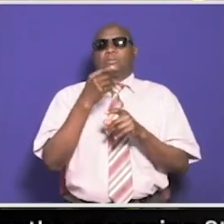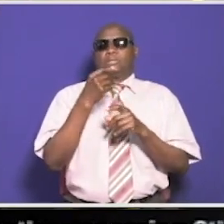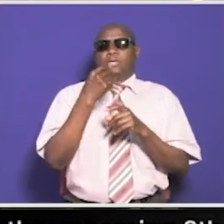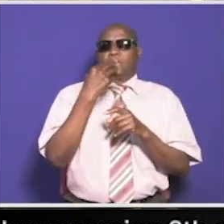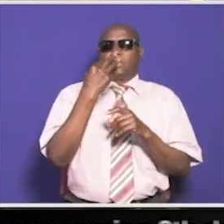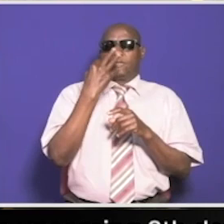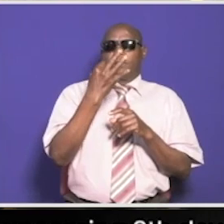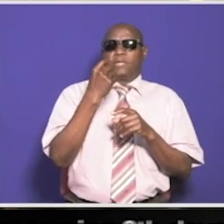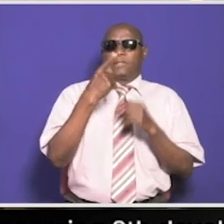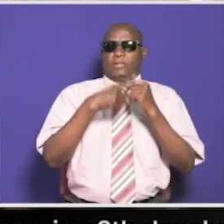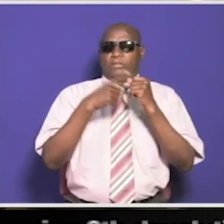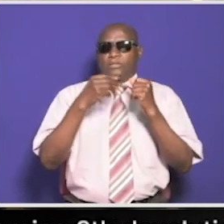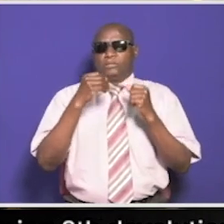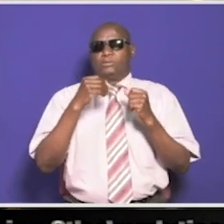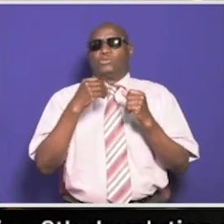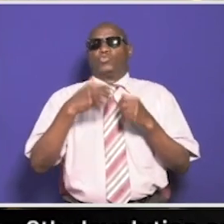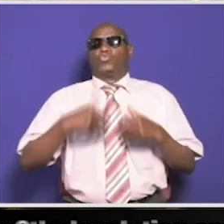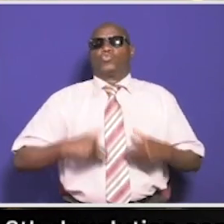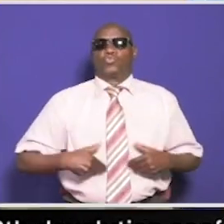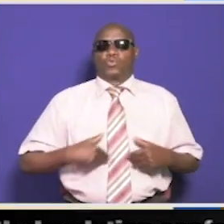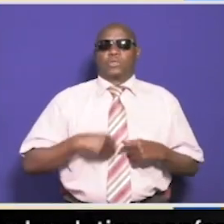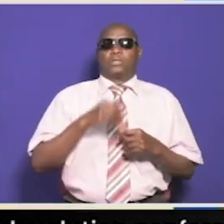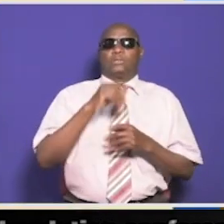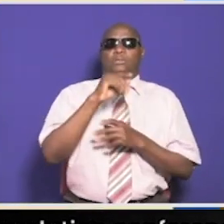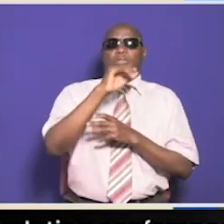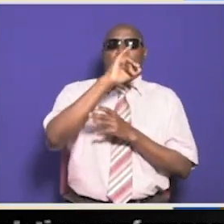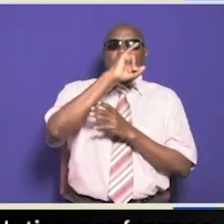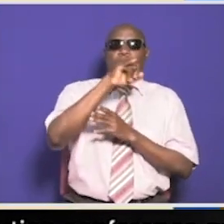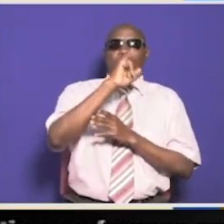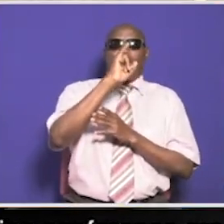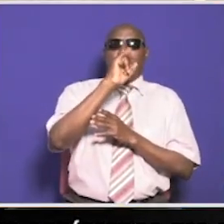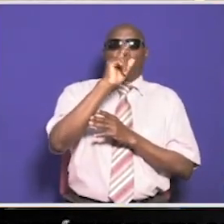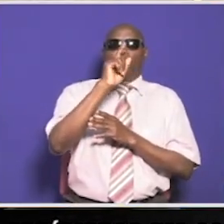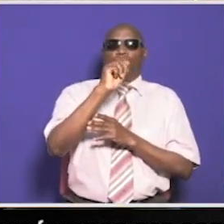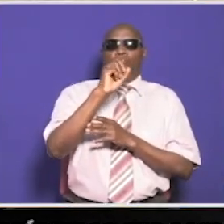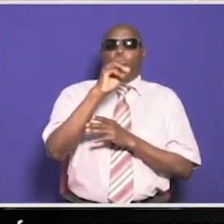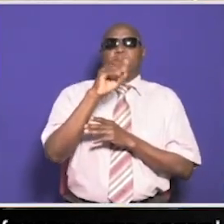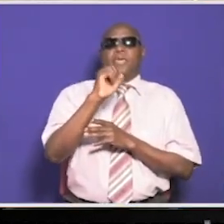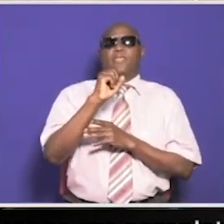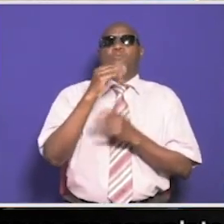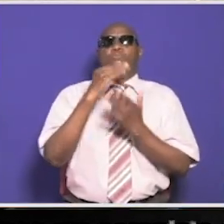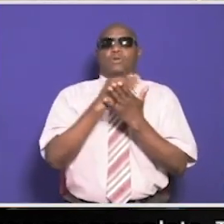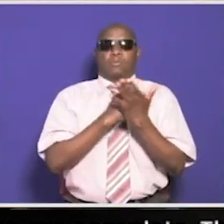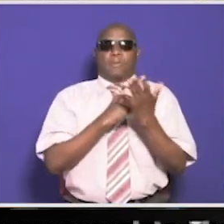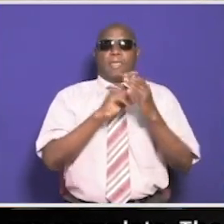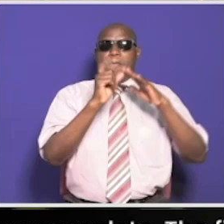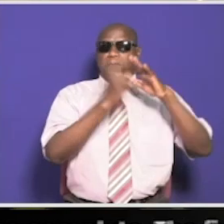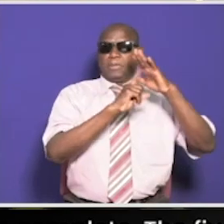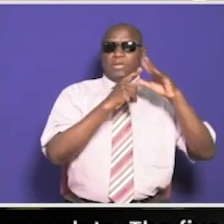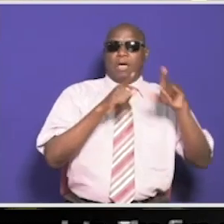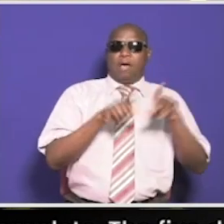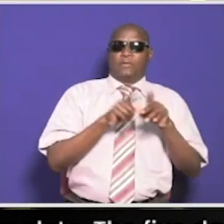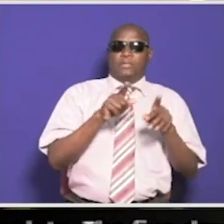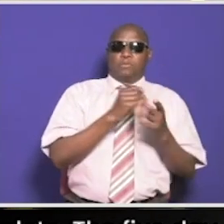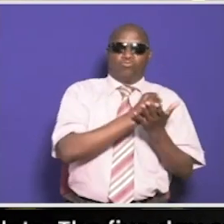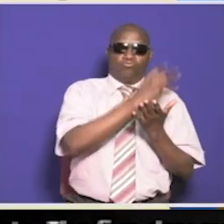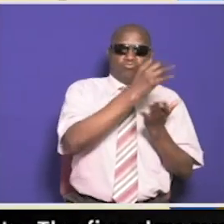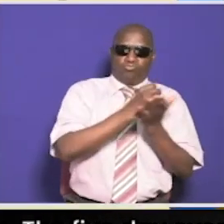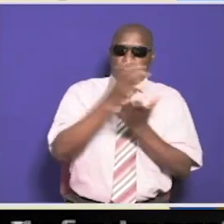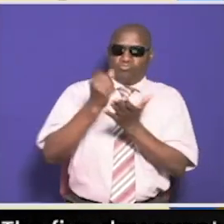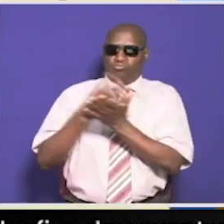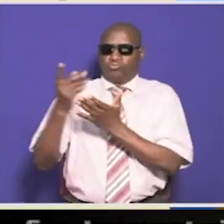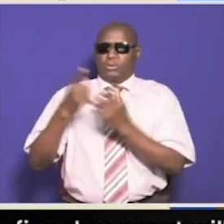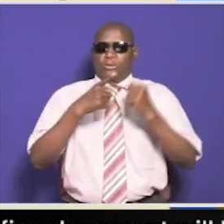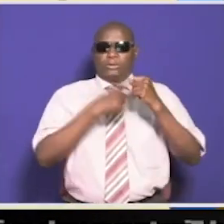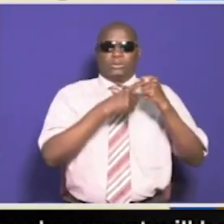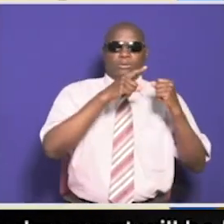through the Ajira and Jitume programs. 21 schools. The ministry has also deployed